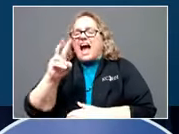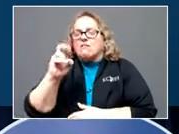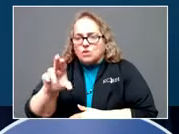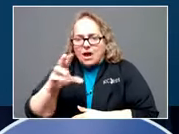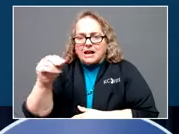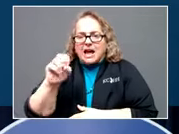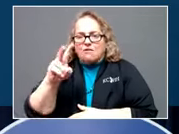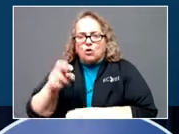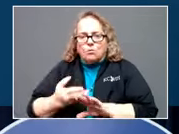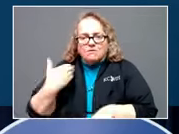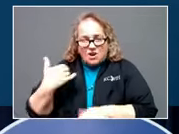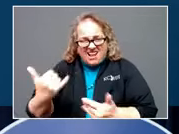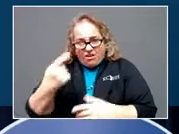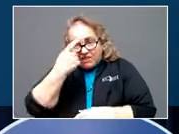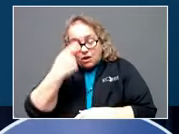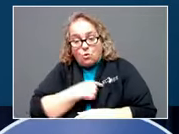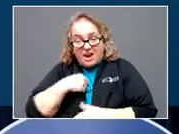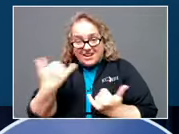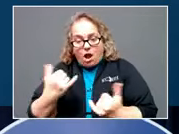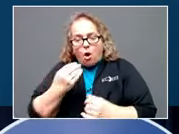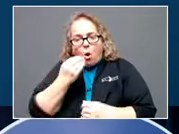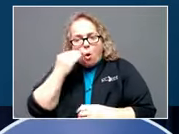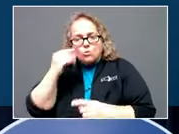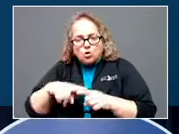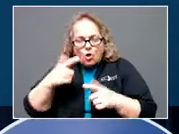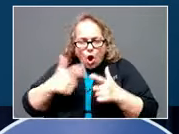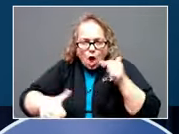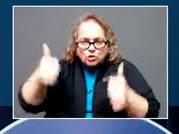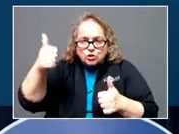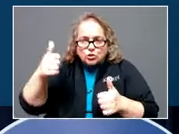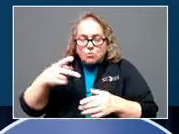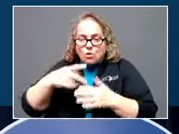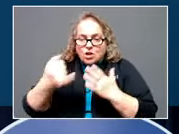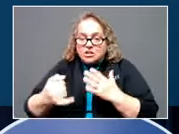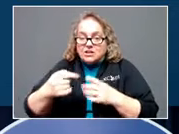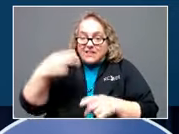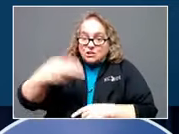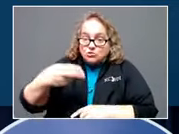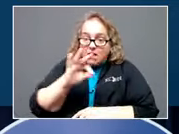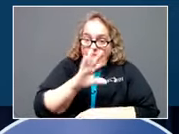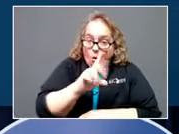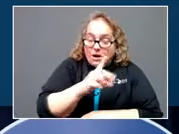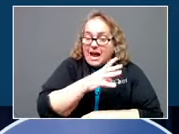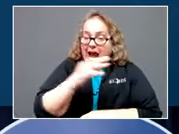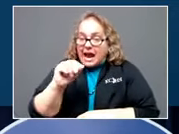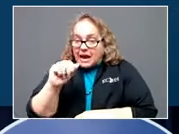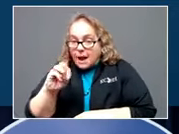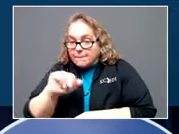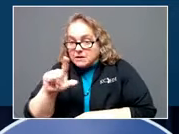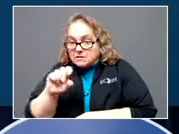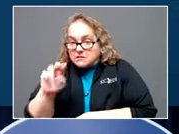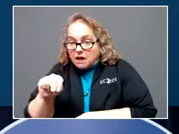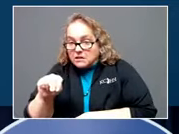now home to the largest projects ever in the history of Ford and Amazon, of Pratt, which is now